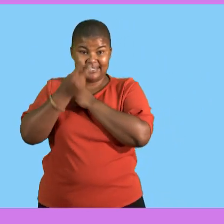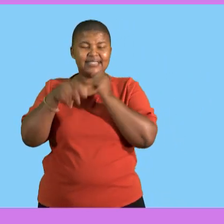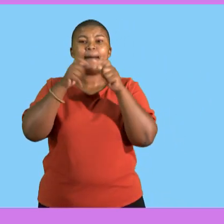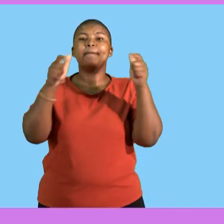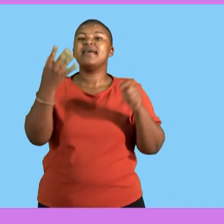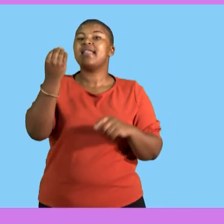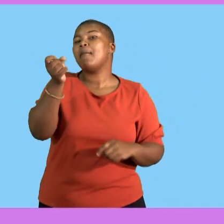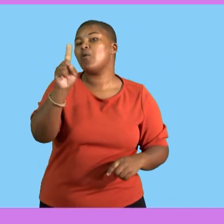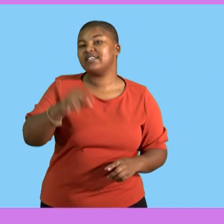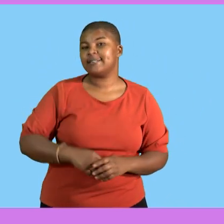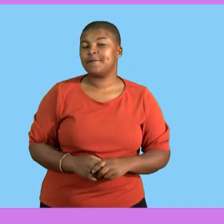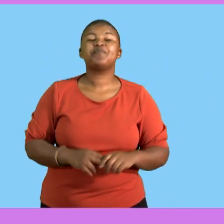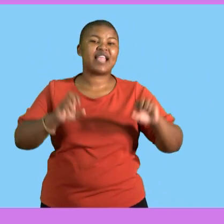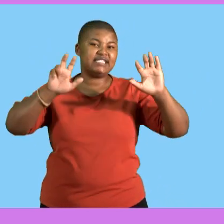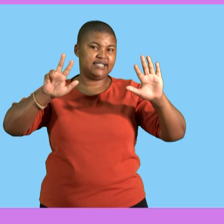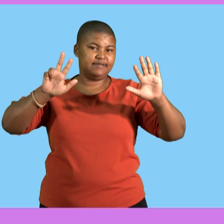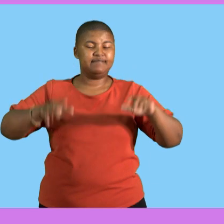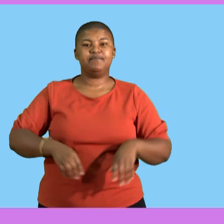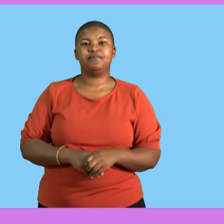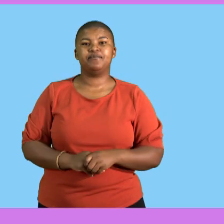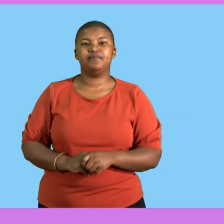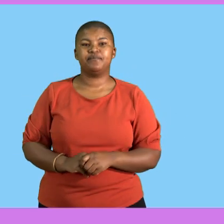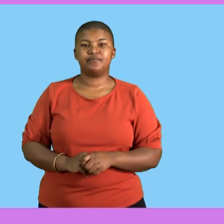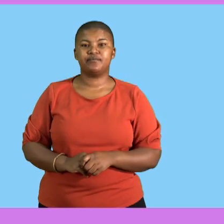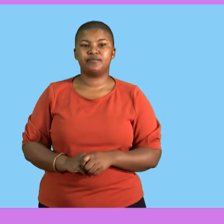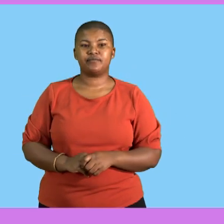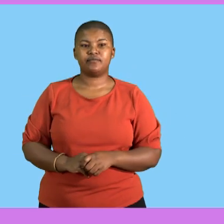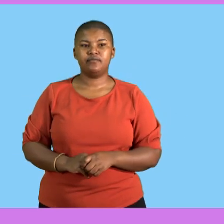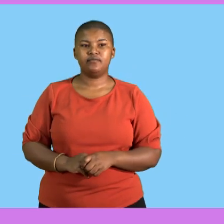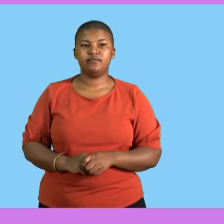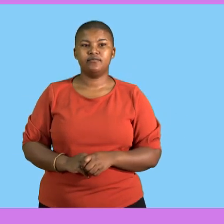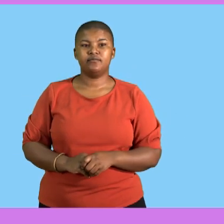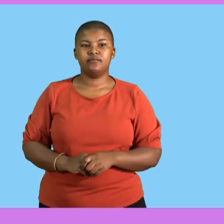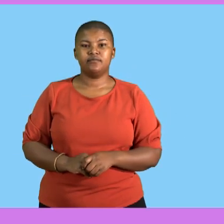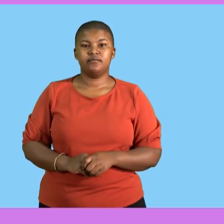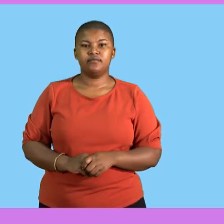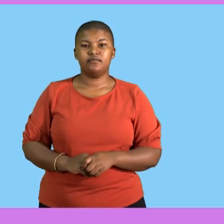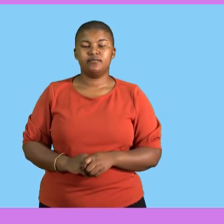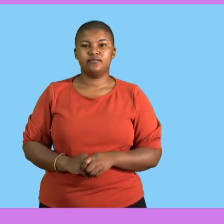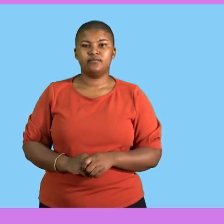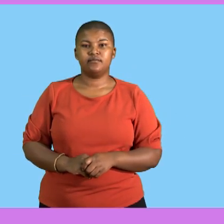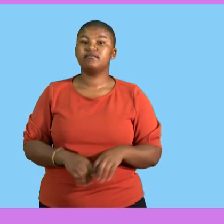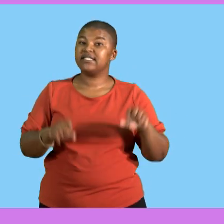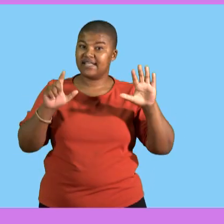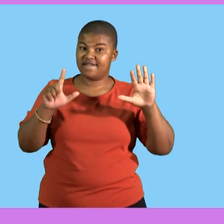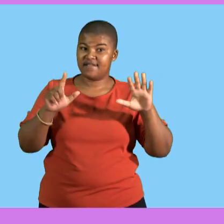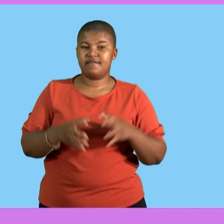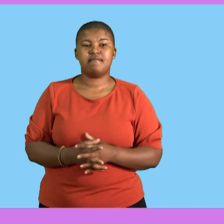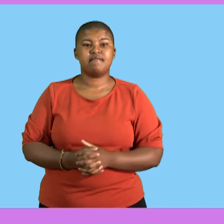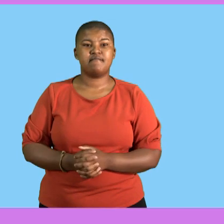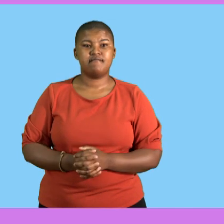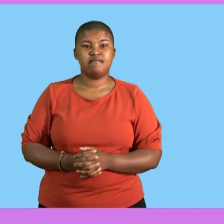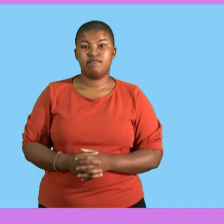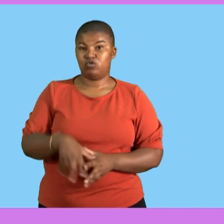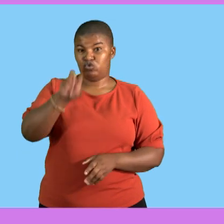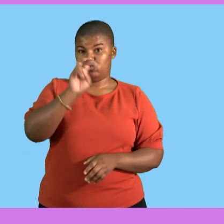here, it's an 8. You have an 8, you cancel it out, 7, you have 2 7s, so